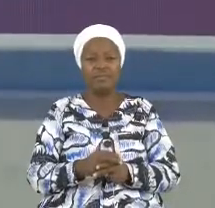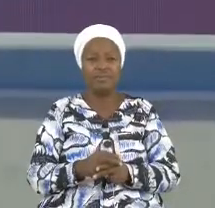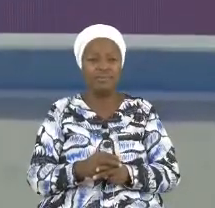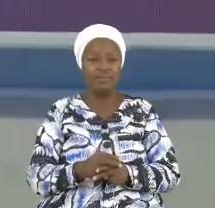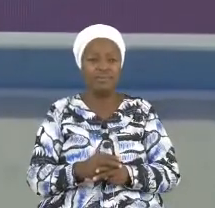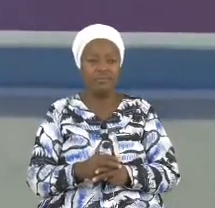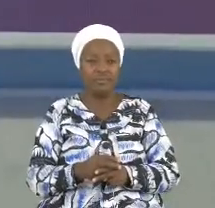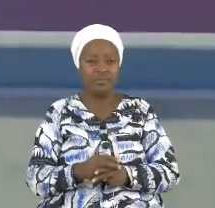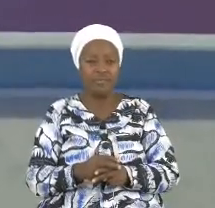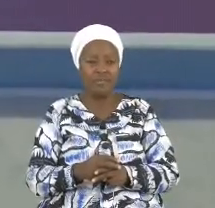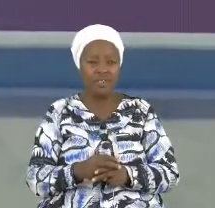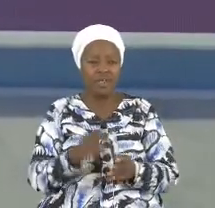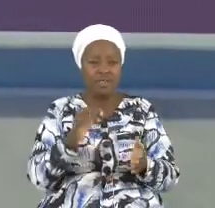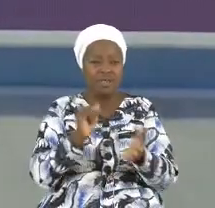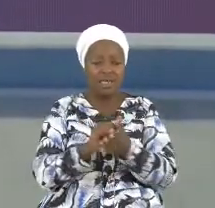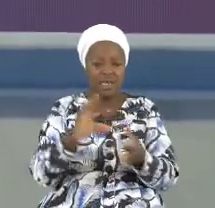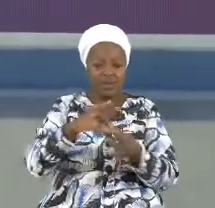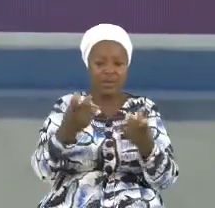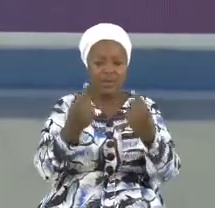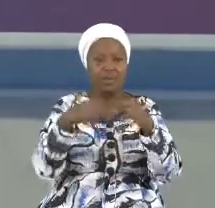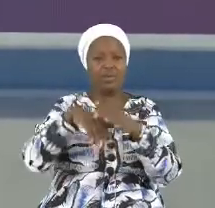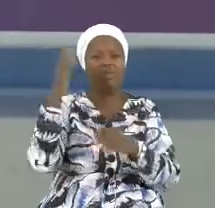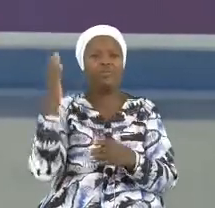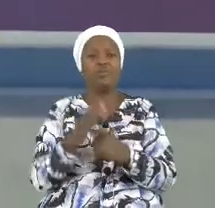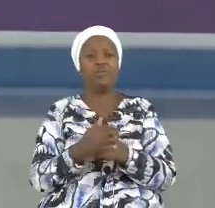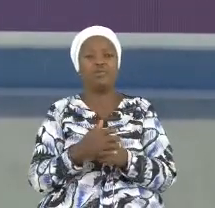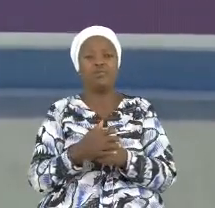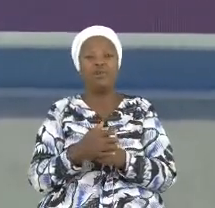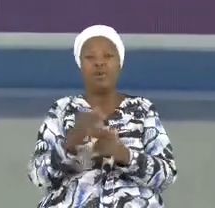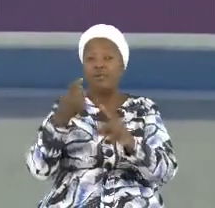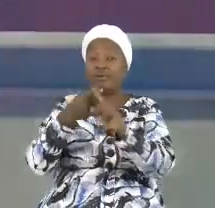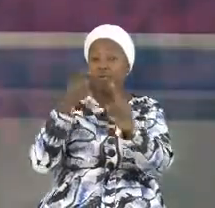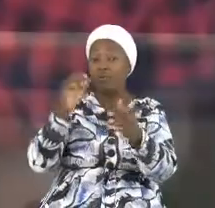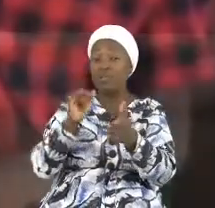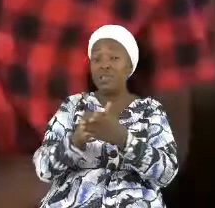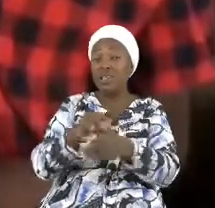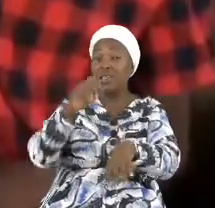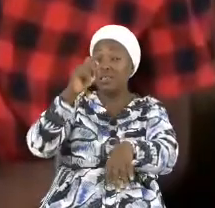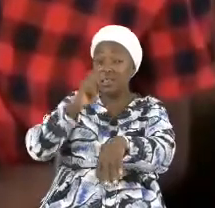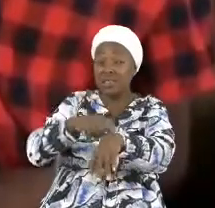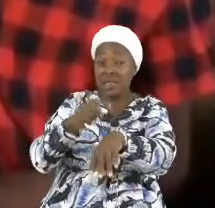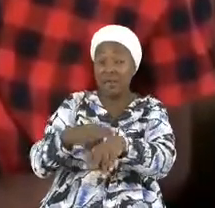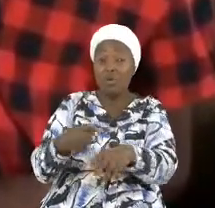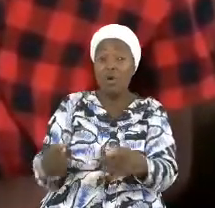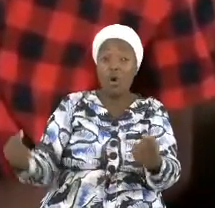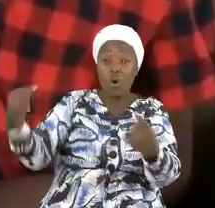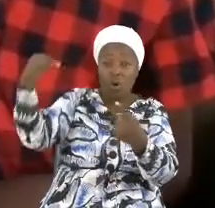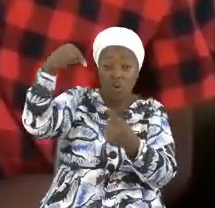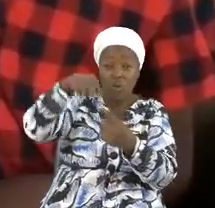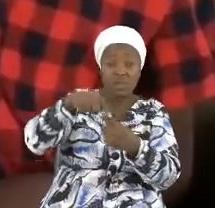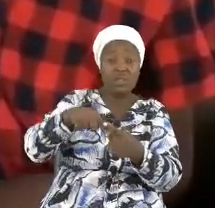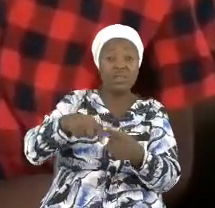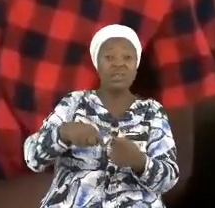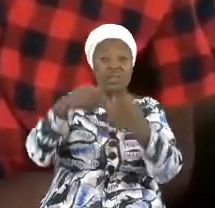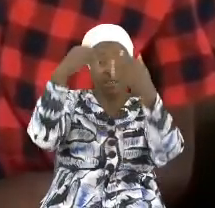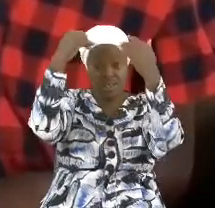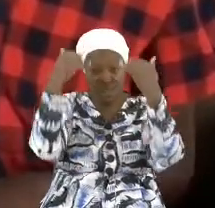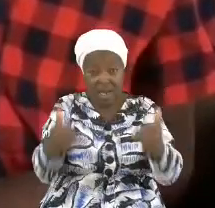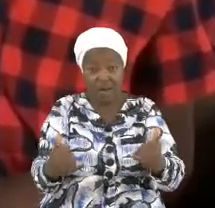That spirit came out. From that time until this time, evil